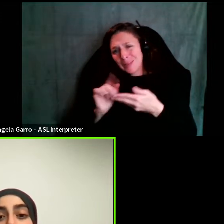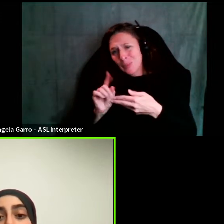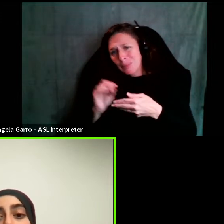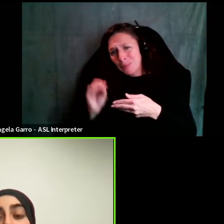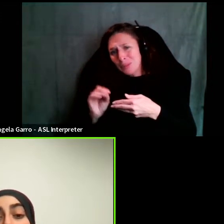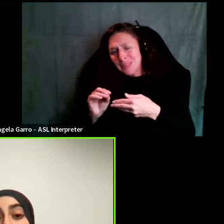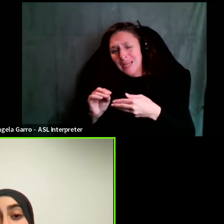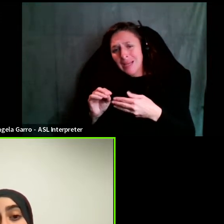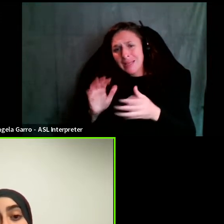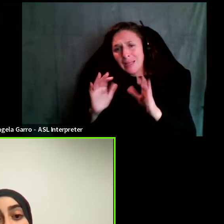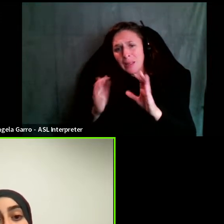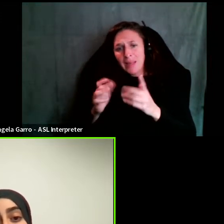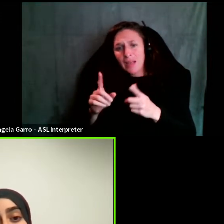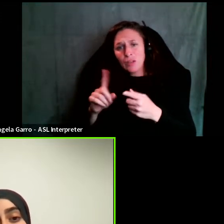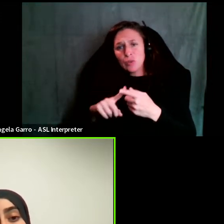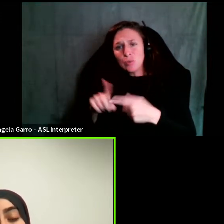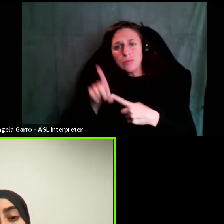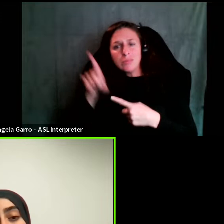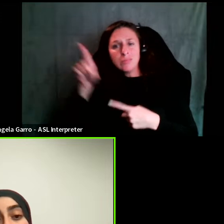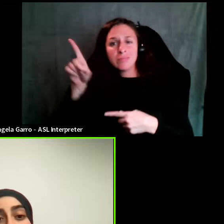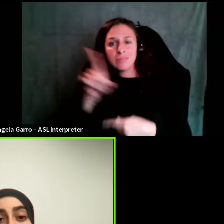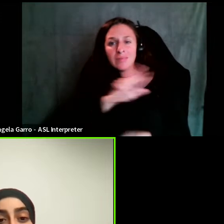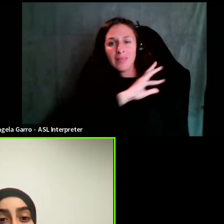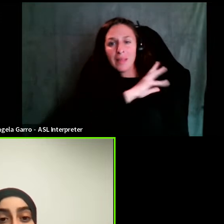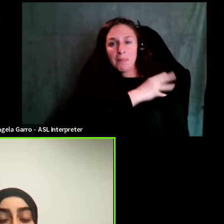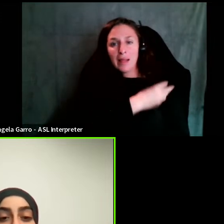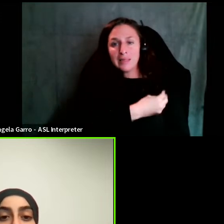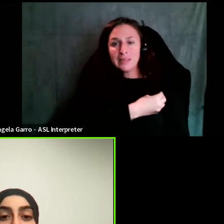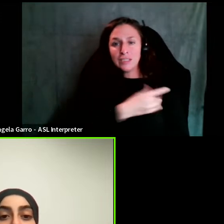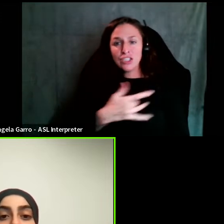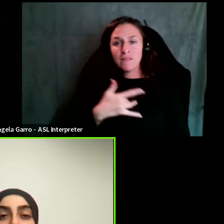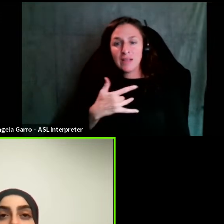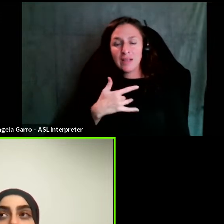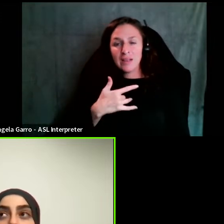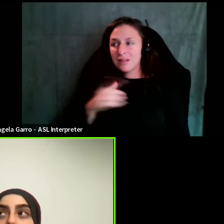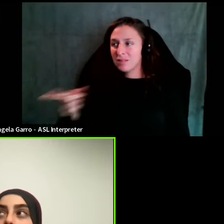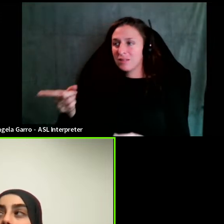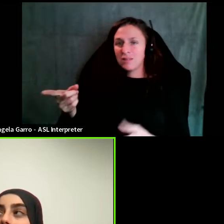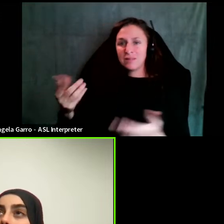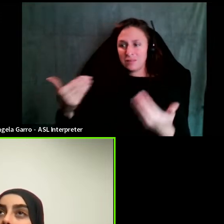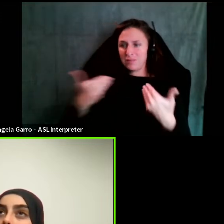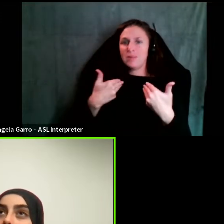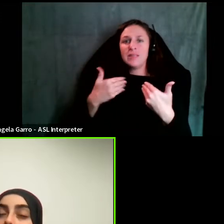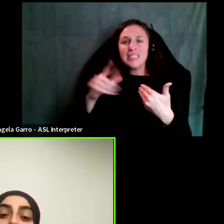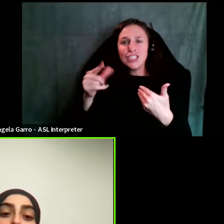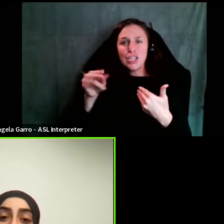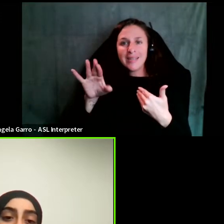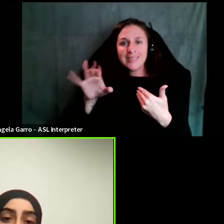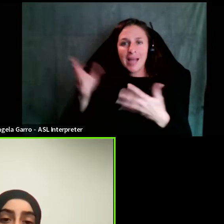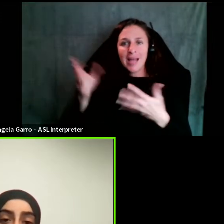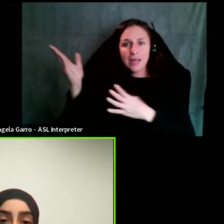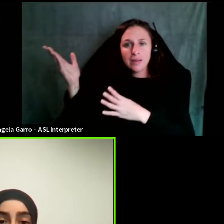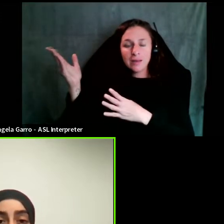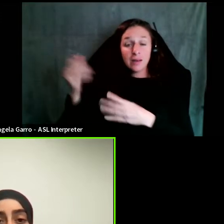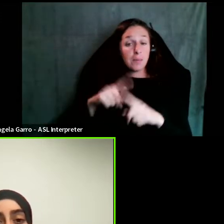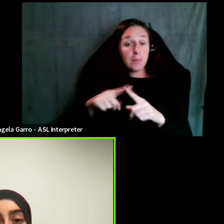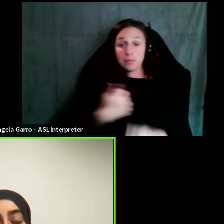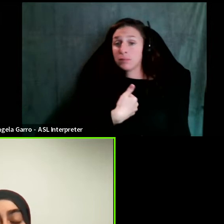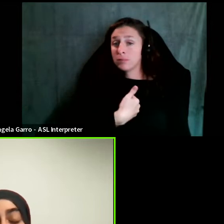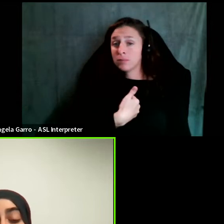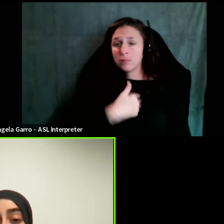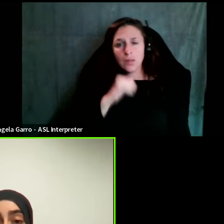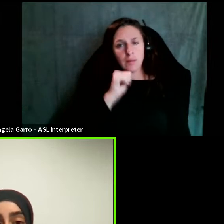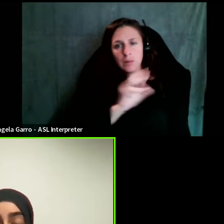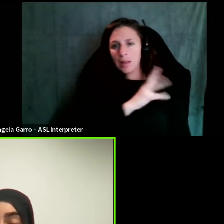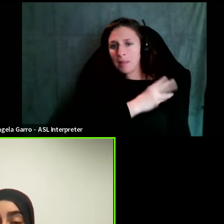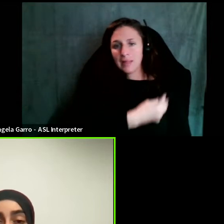exhaustion that the Palestinians feel being subject to a genocide. But I'm not Palestinian myself.